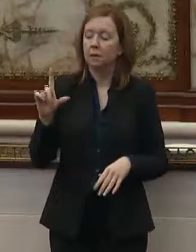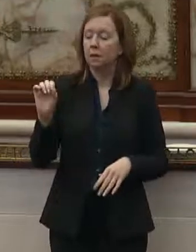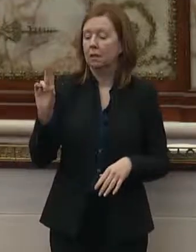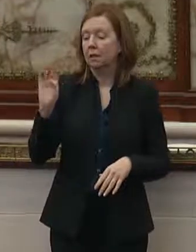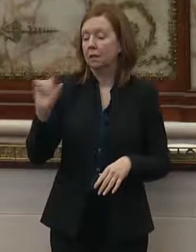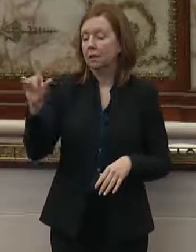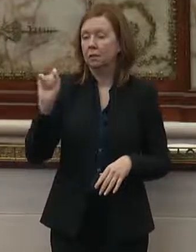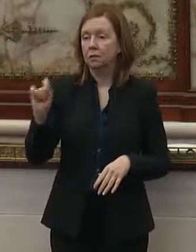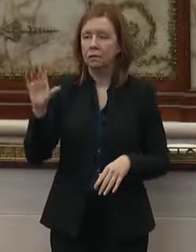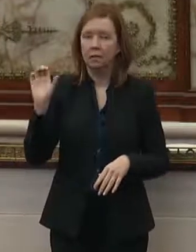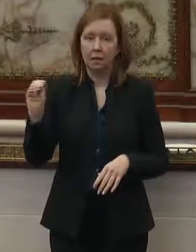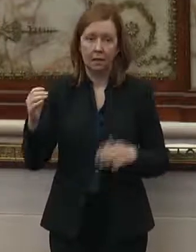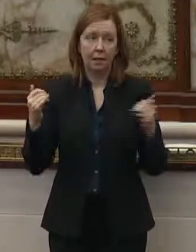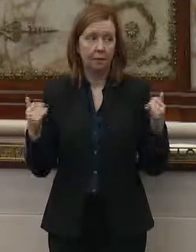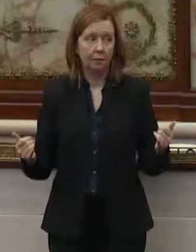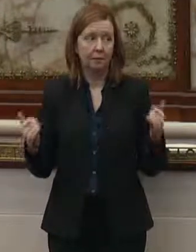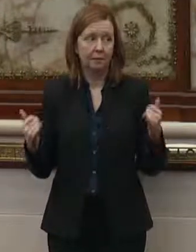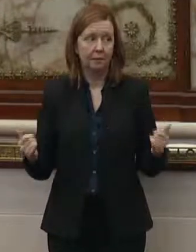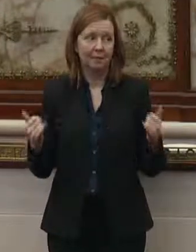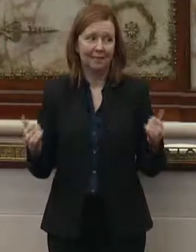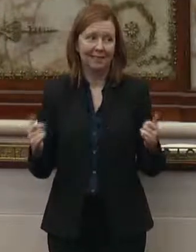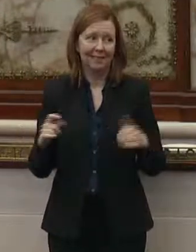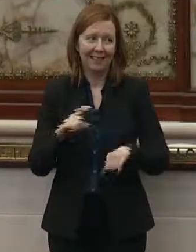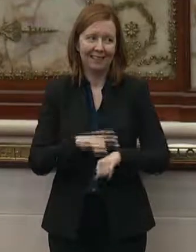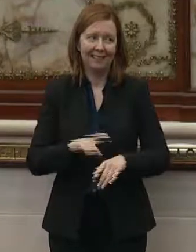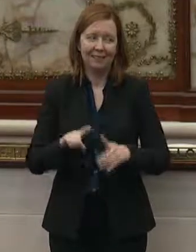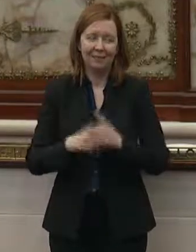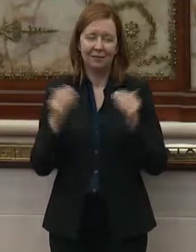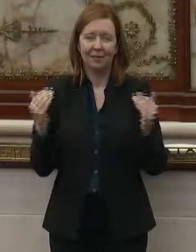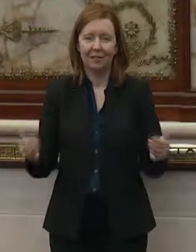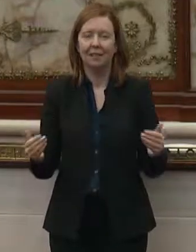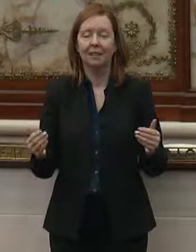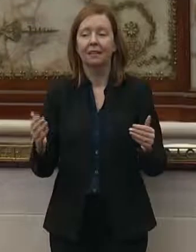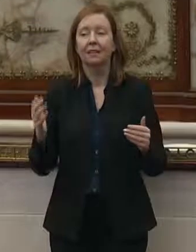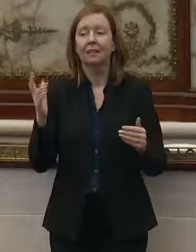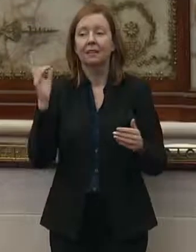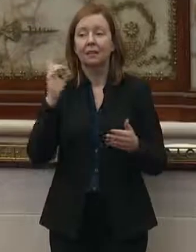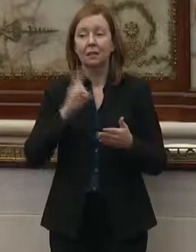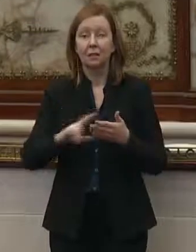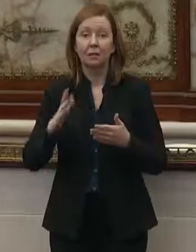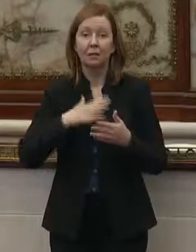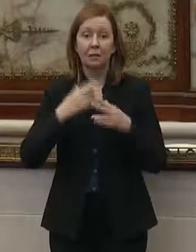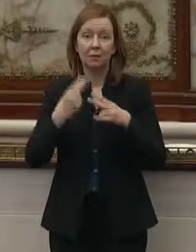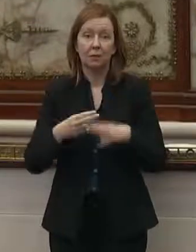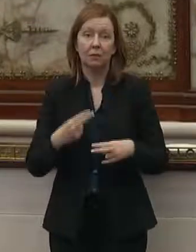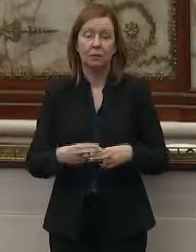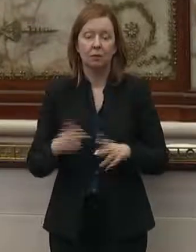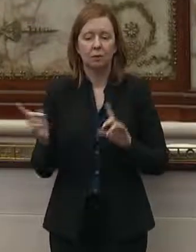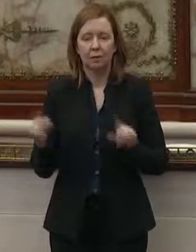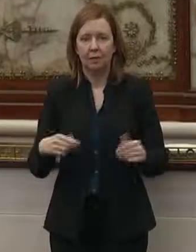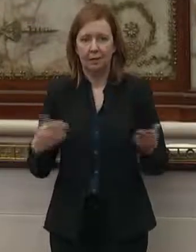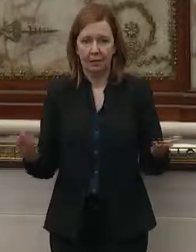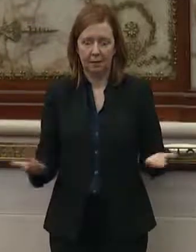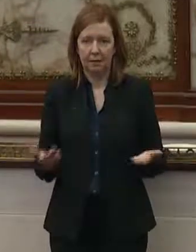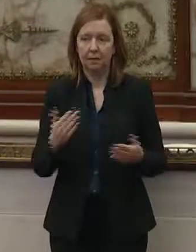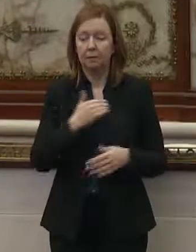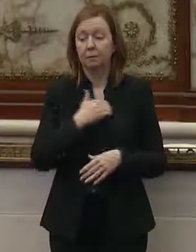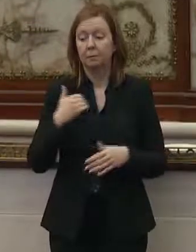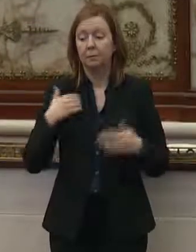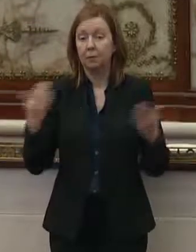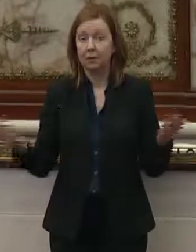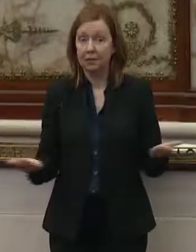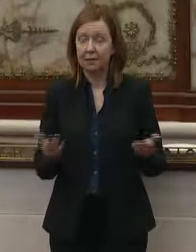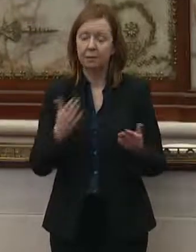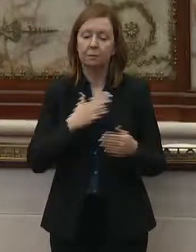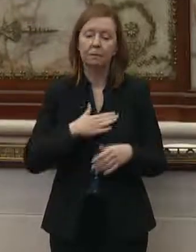phlcouncil.com. I now know that the hour has come. Madam Clerk, will you please call the roll to take attendance? Members that are in attendance